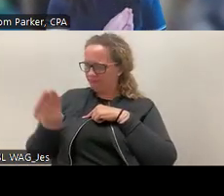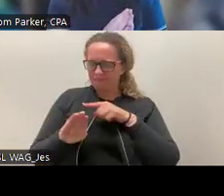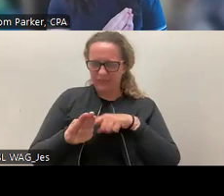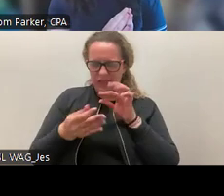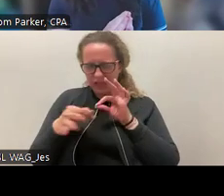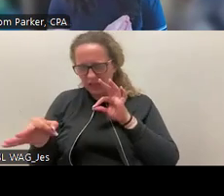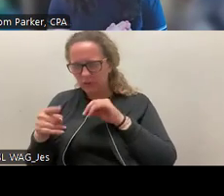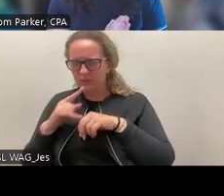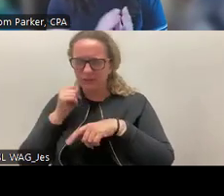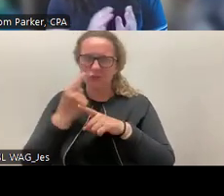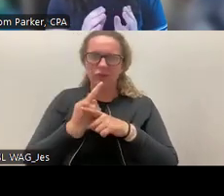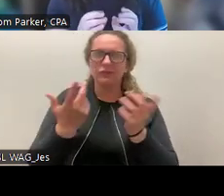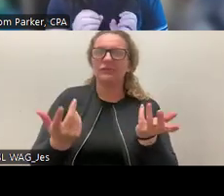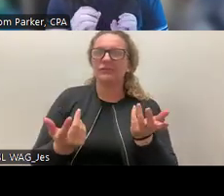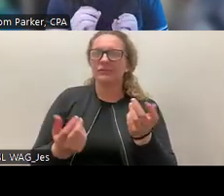here is incorrect,